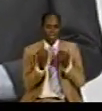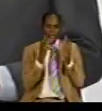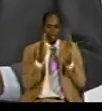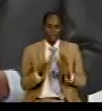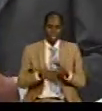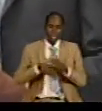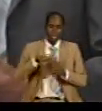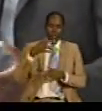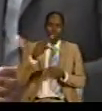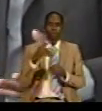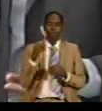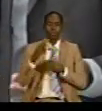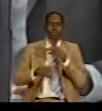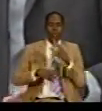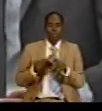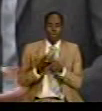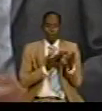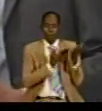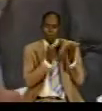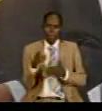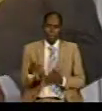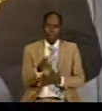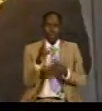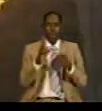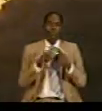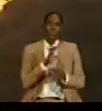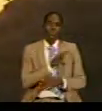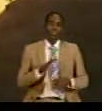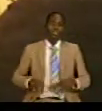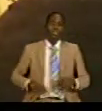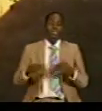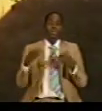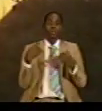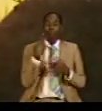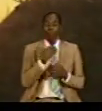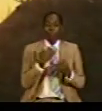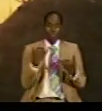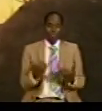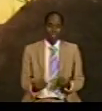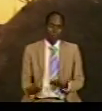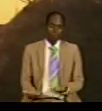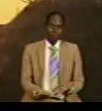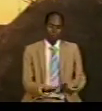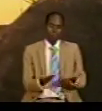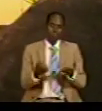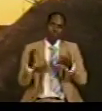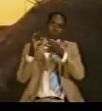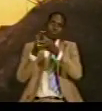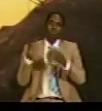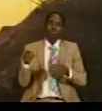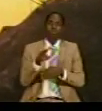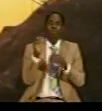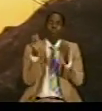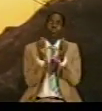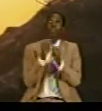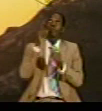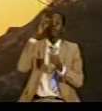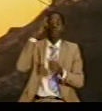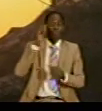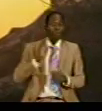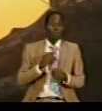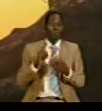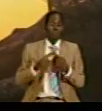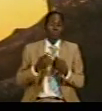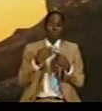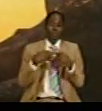and bring them to Christ, who now links them up with God. For us to be reconciled with God, we need